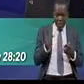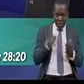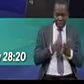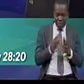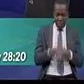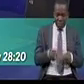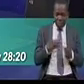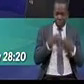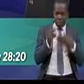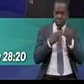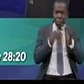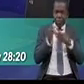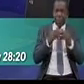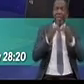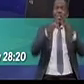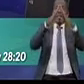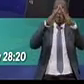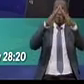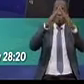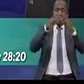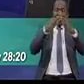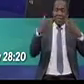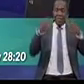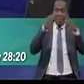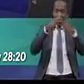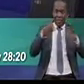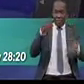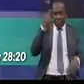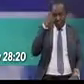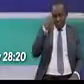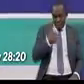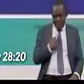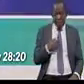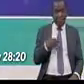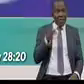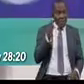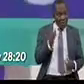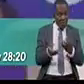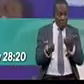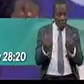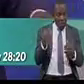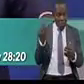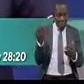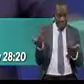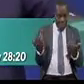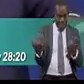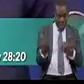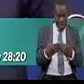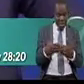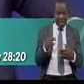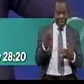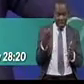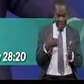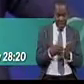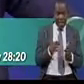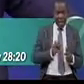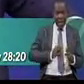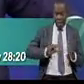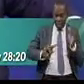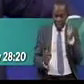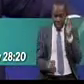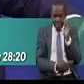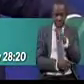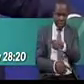that they should go. Don't come here again. And he came again where they drove you out. And they